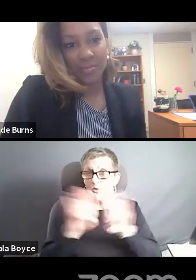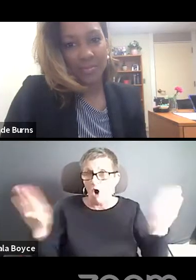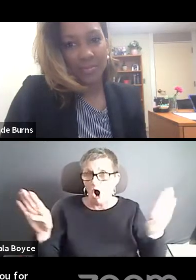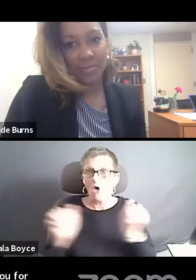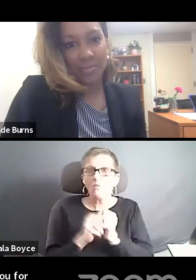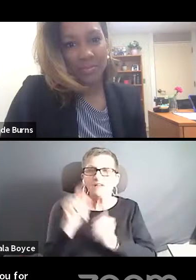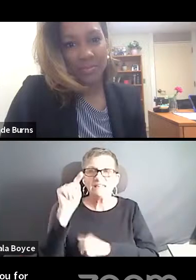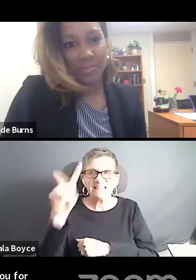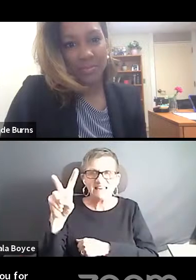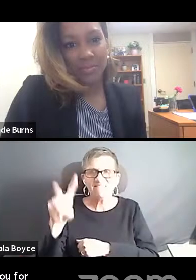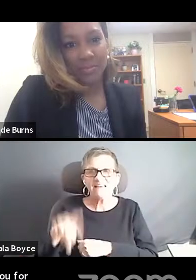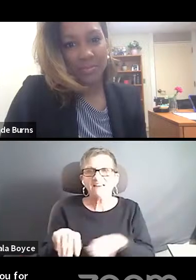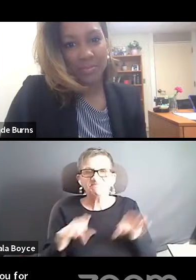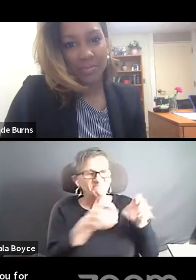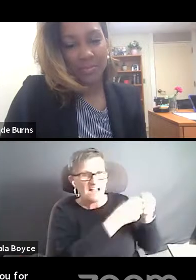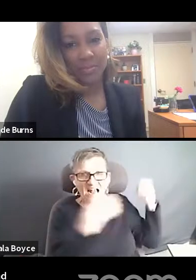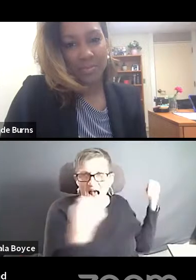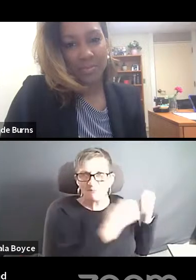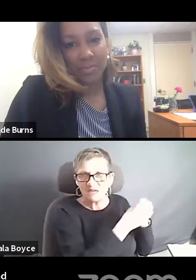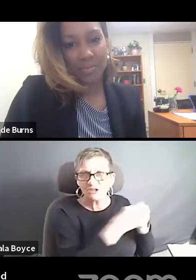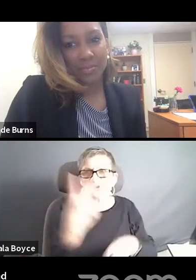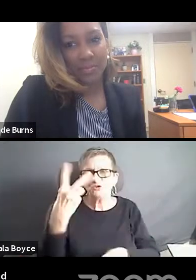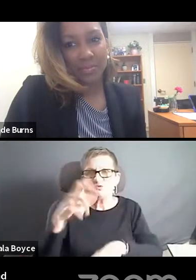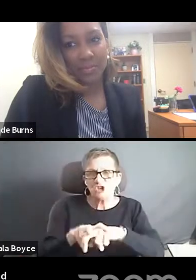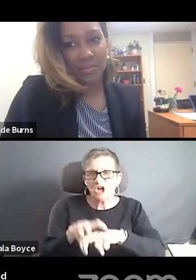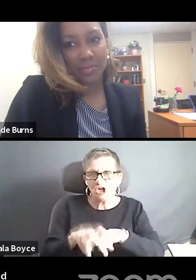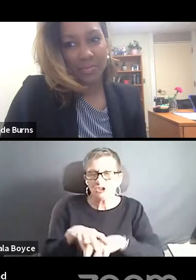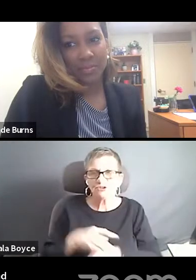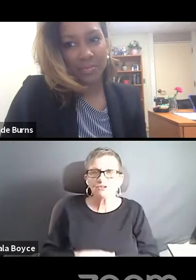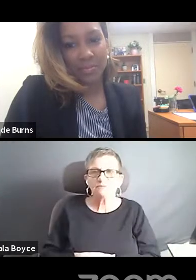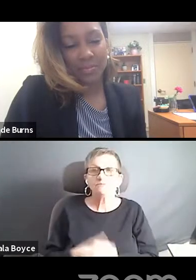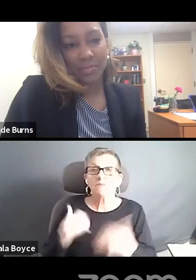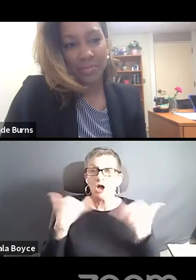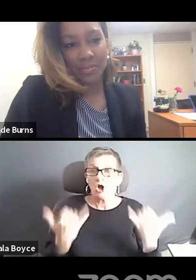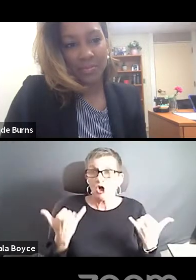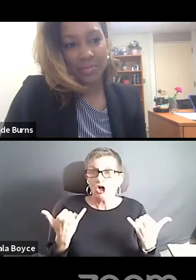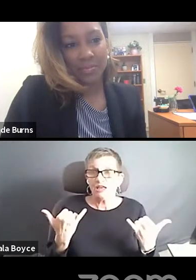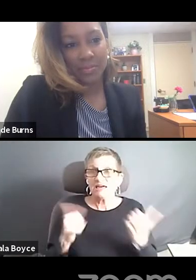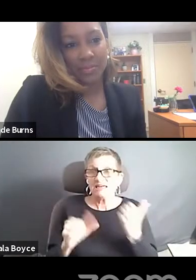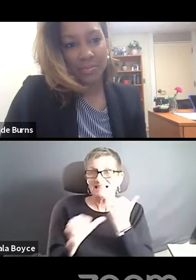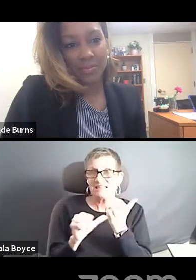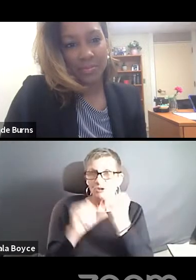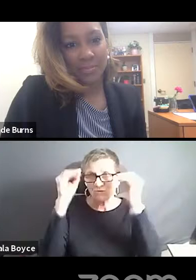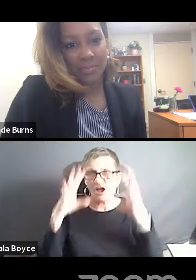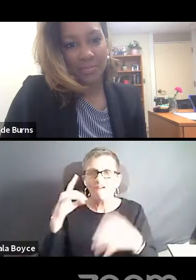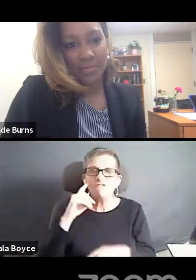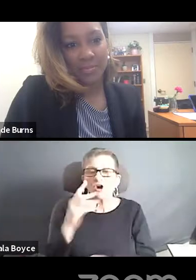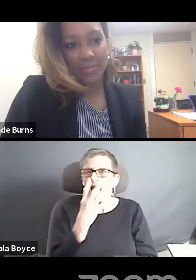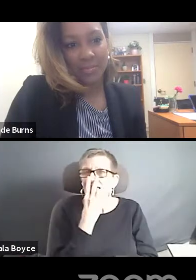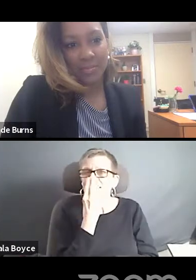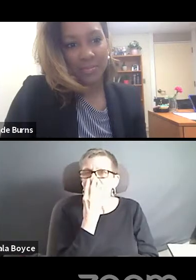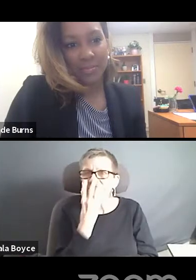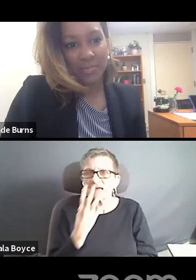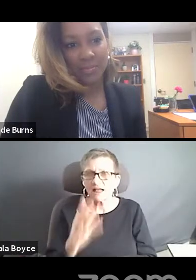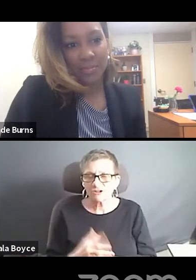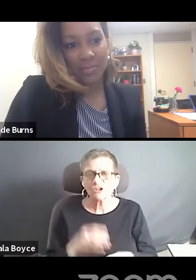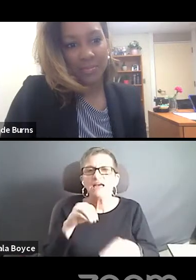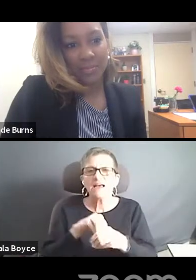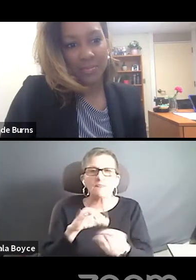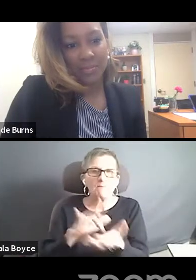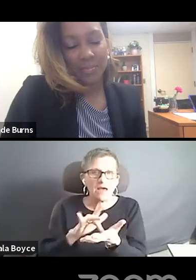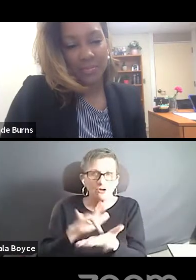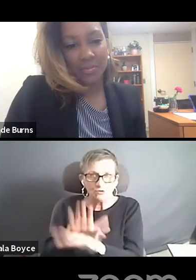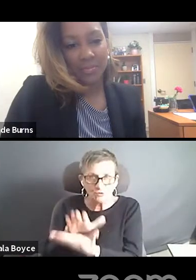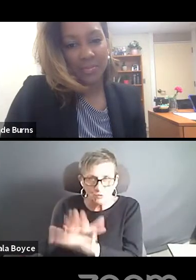a cabinet, and two chairs. I currently am an assistant professor of anesthesiology within the medical